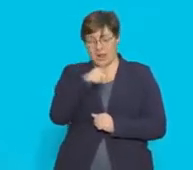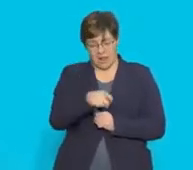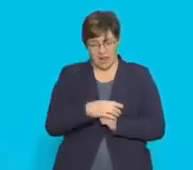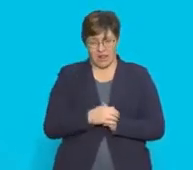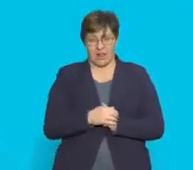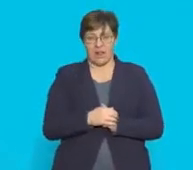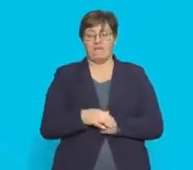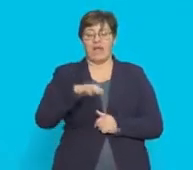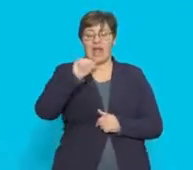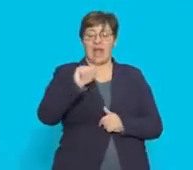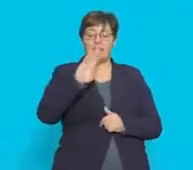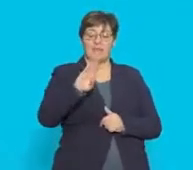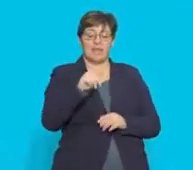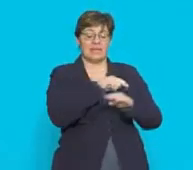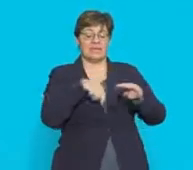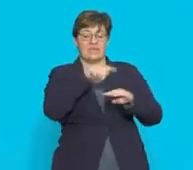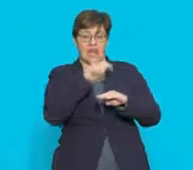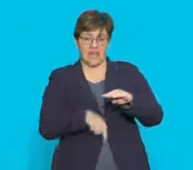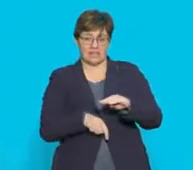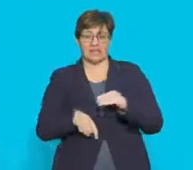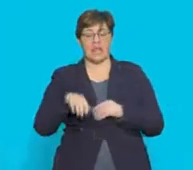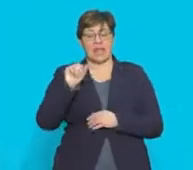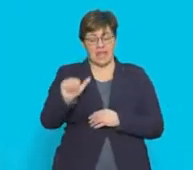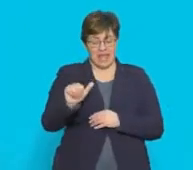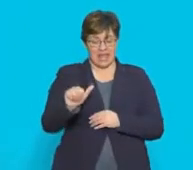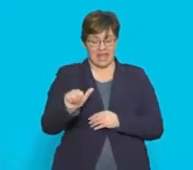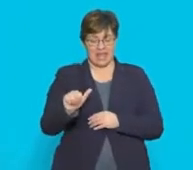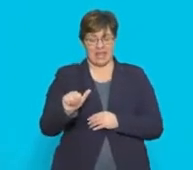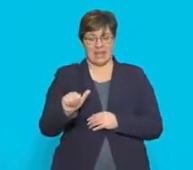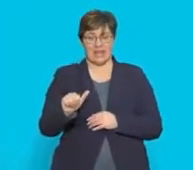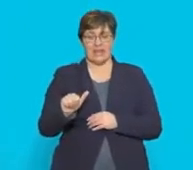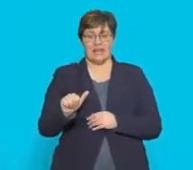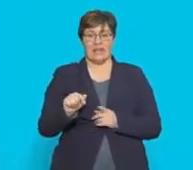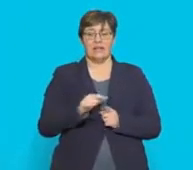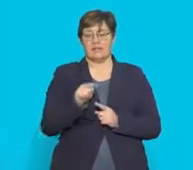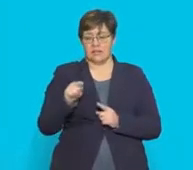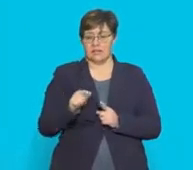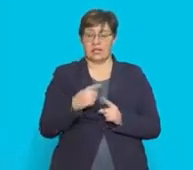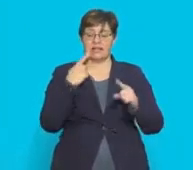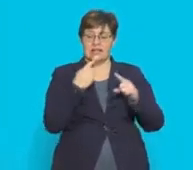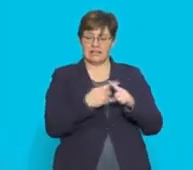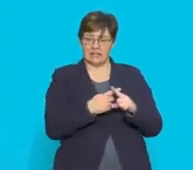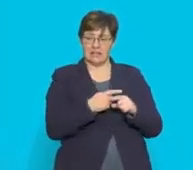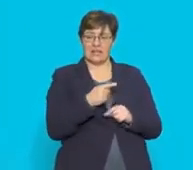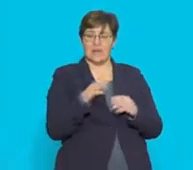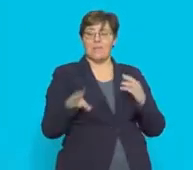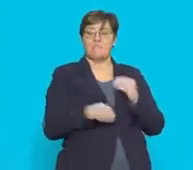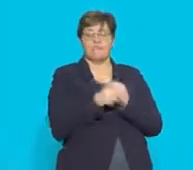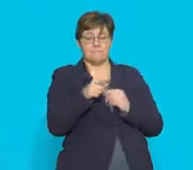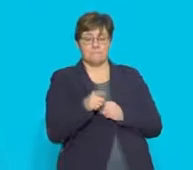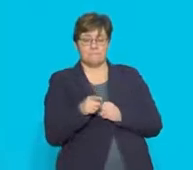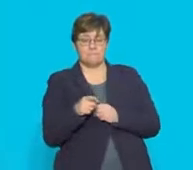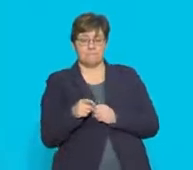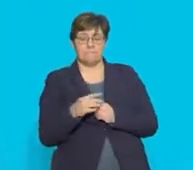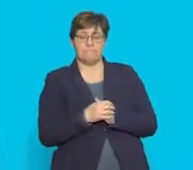if I have ab divided by a, where this is my multiplicative inverse,